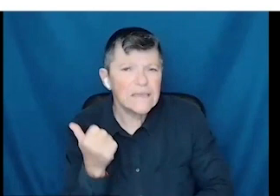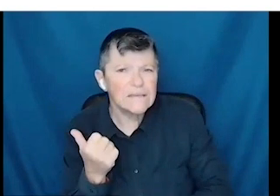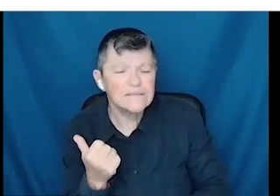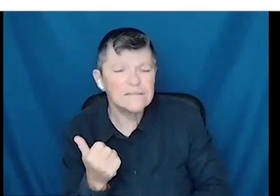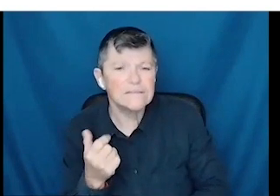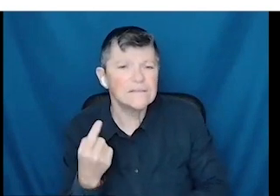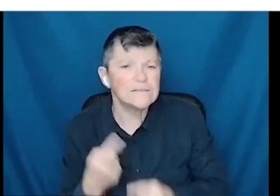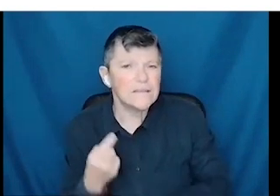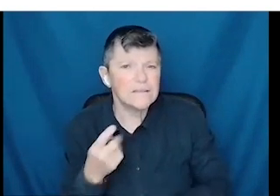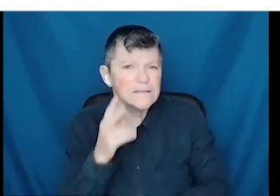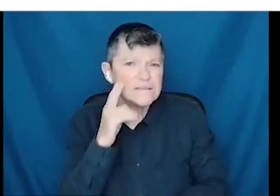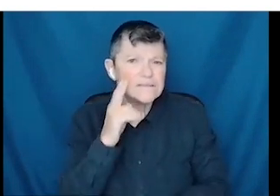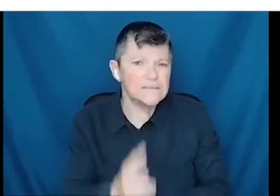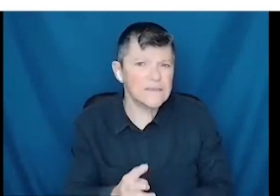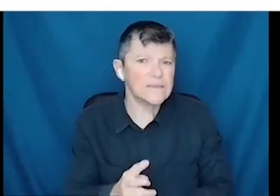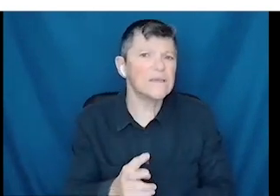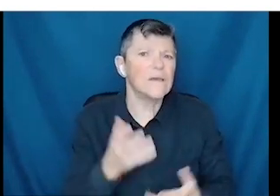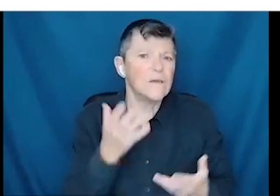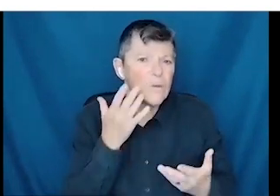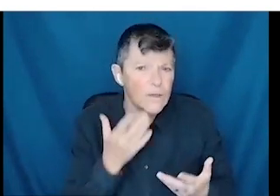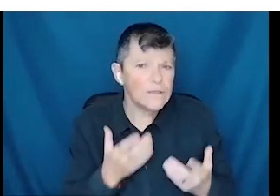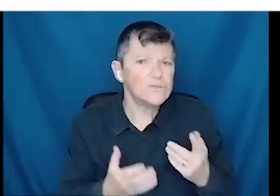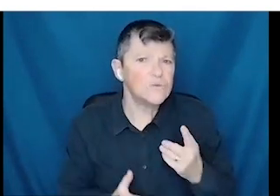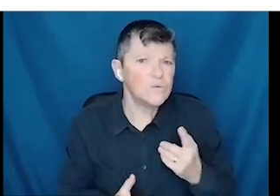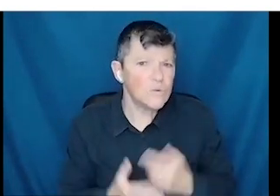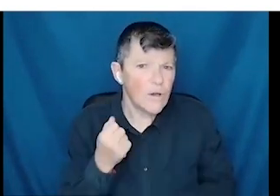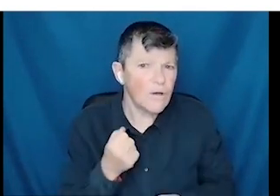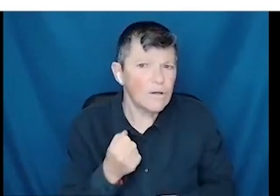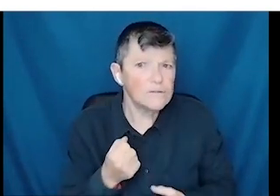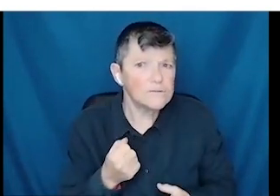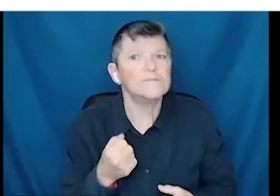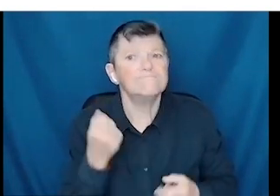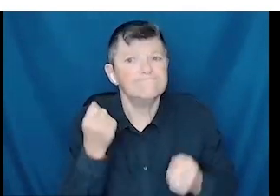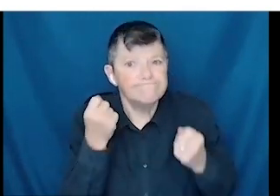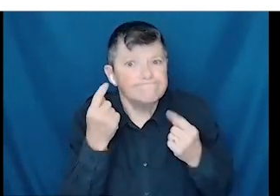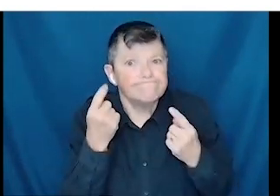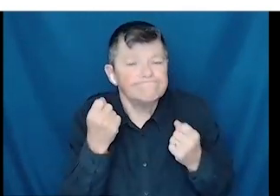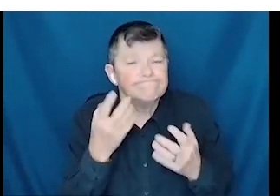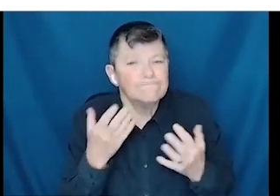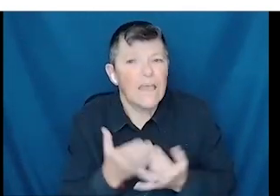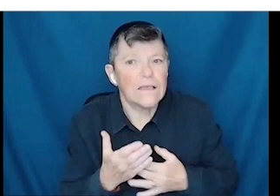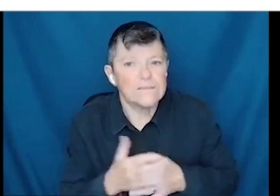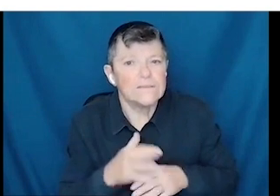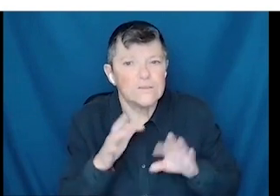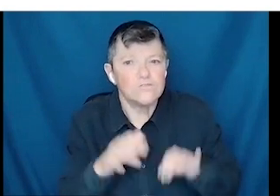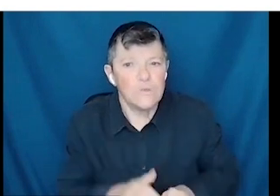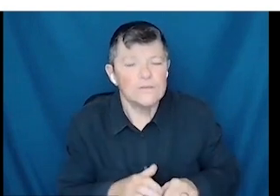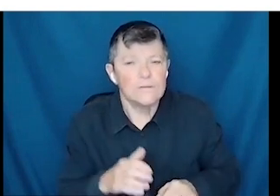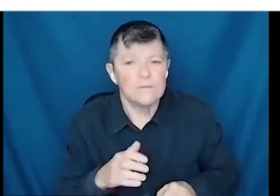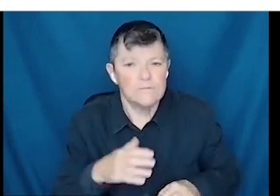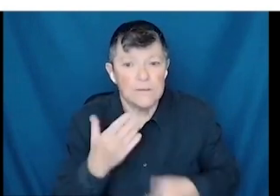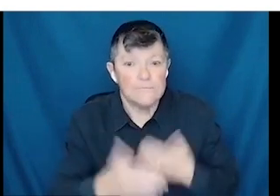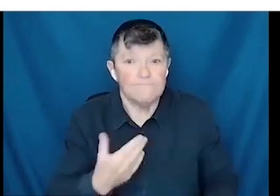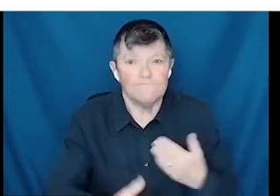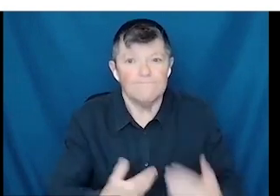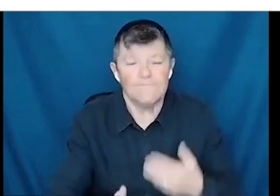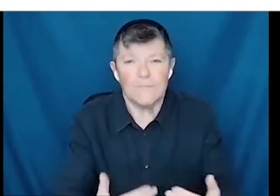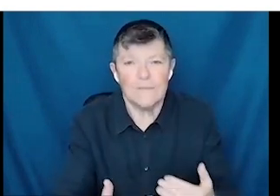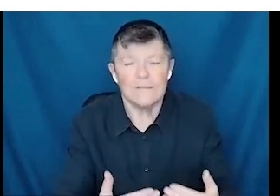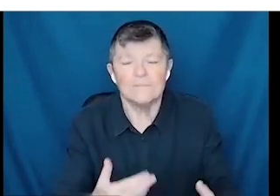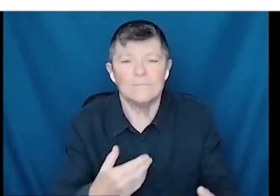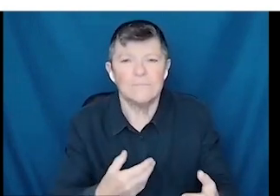off once you started to master that accessible writing, making the content just more